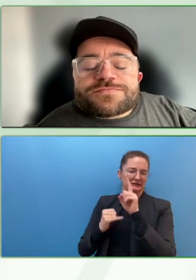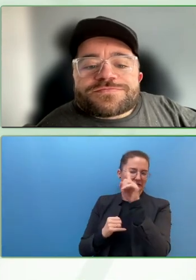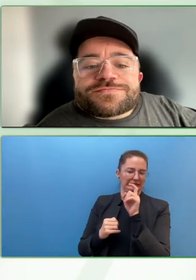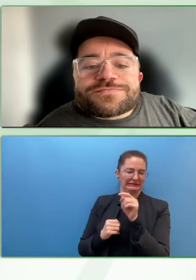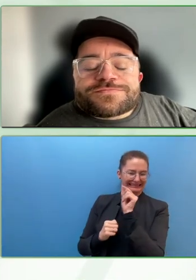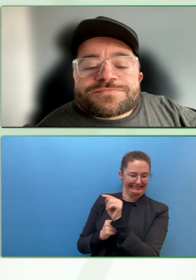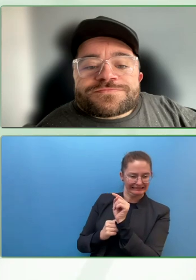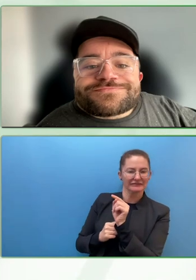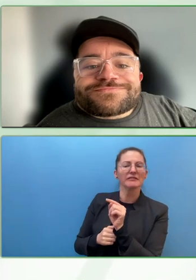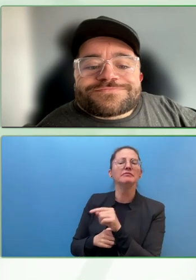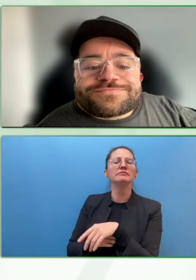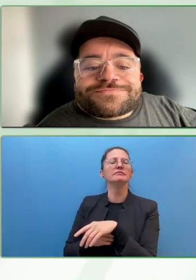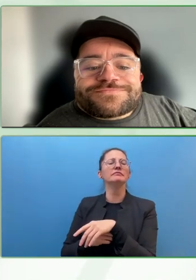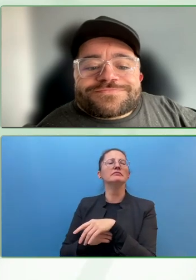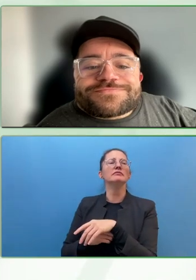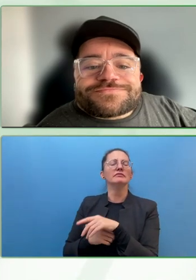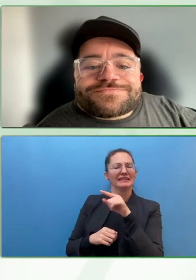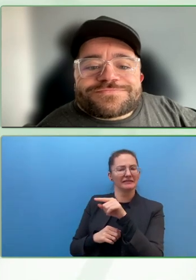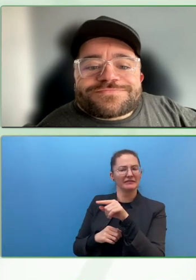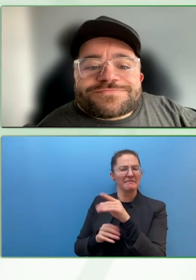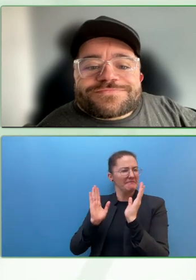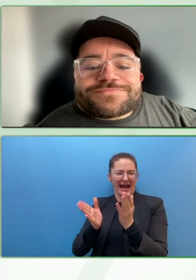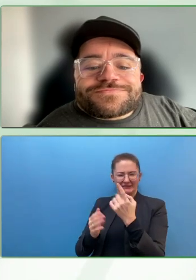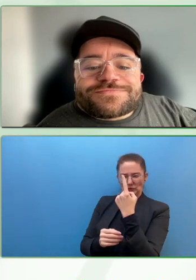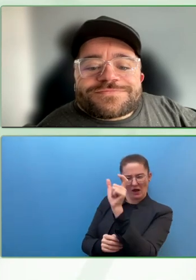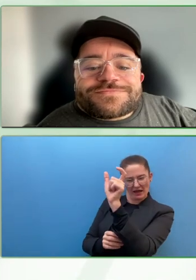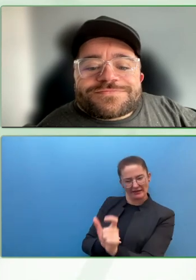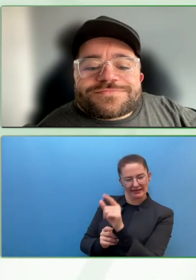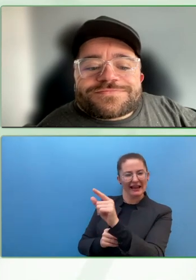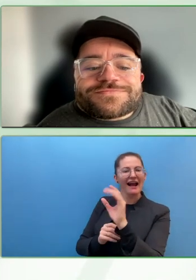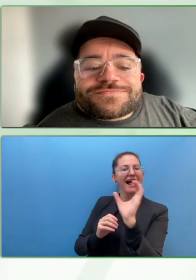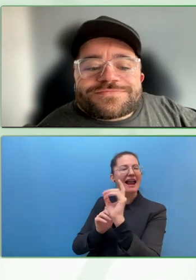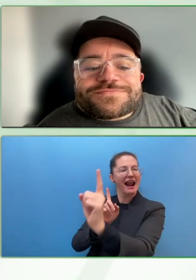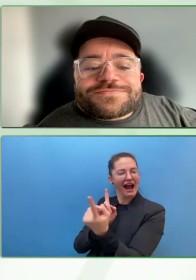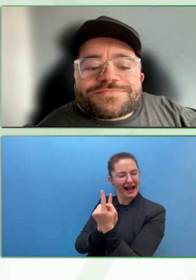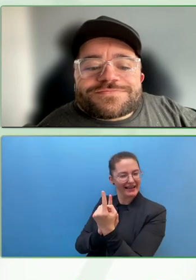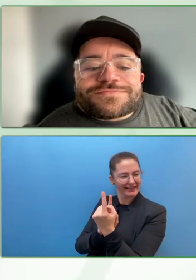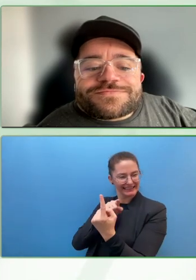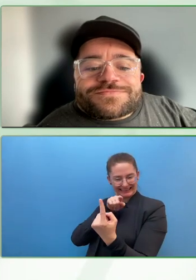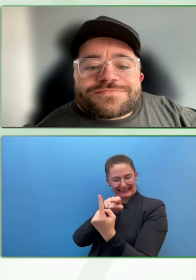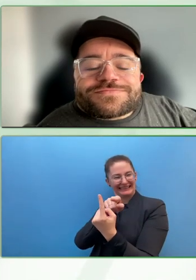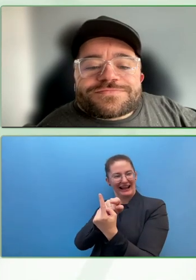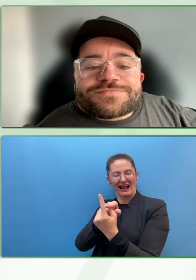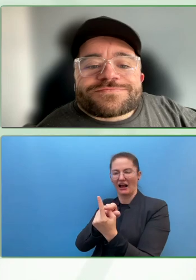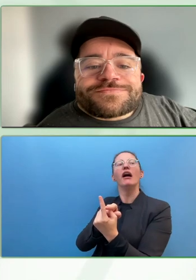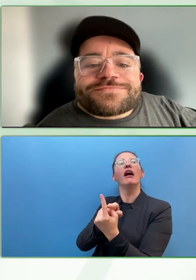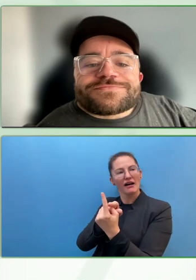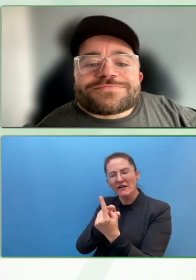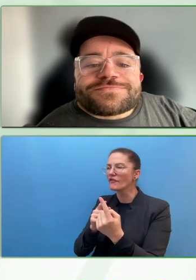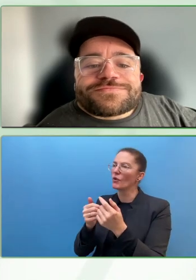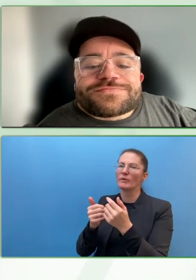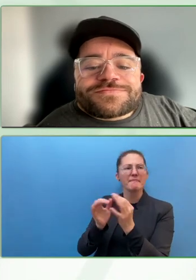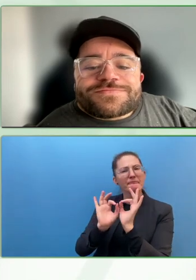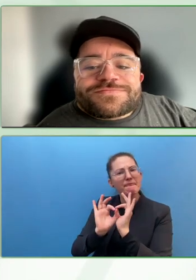Does anybody comes to your mind right now that you would like to say, yeah, we would love to work with them and create